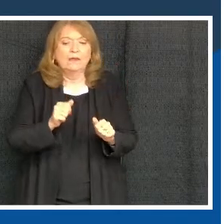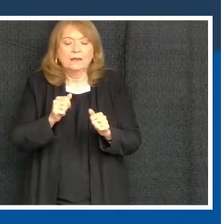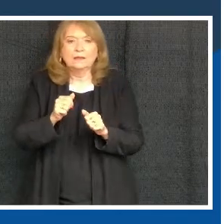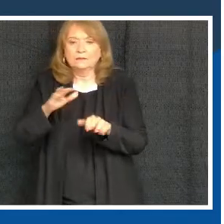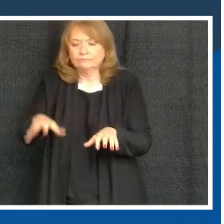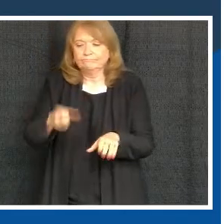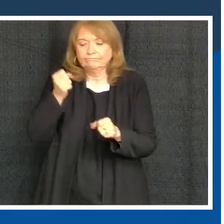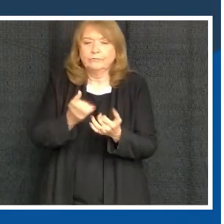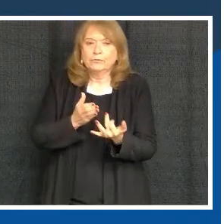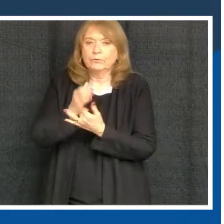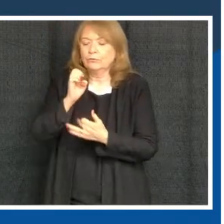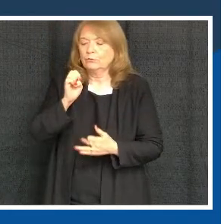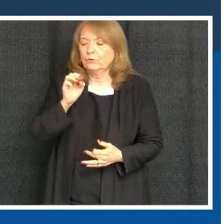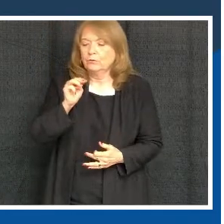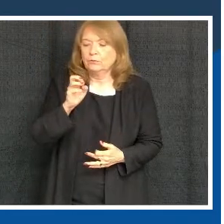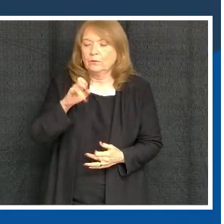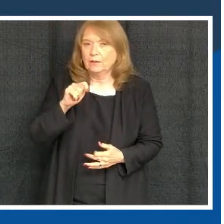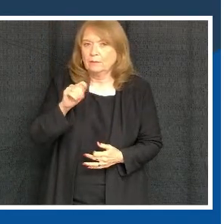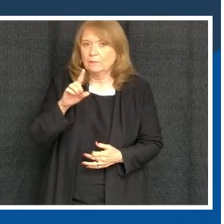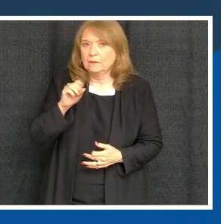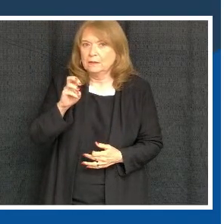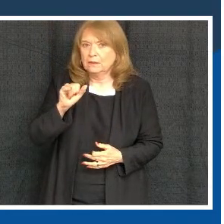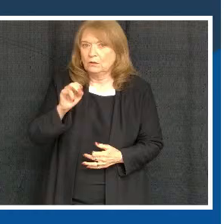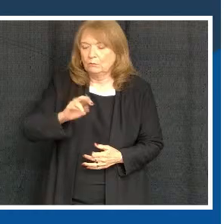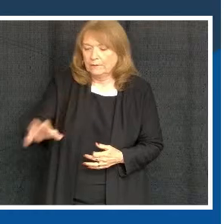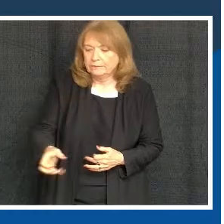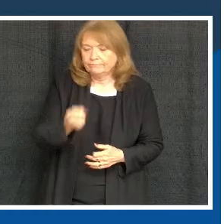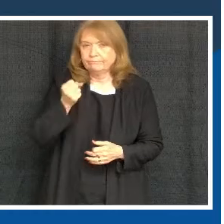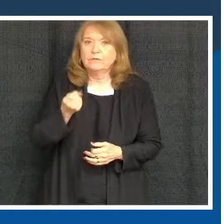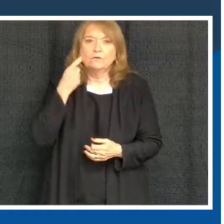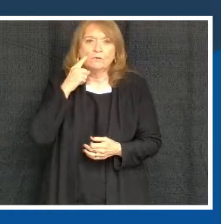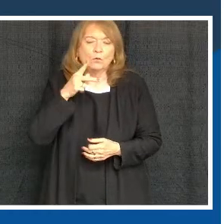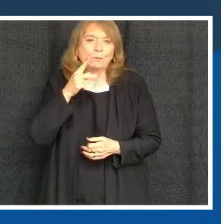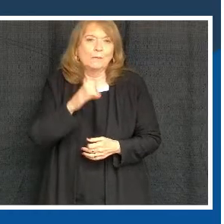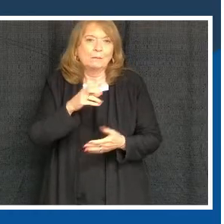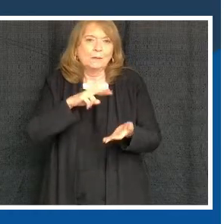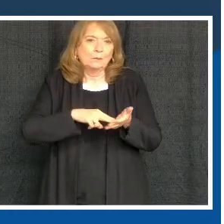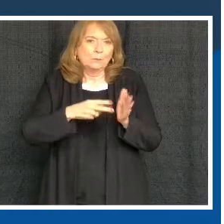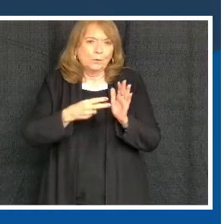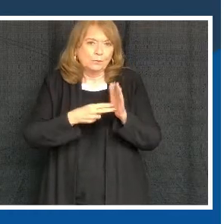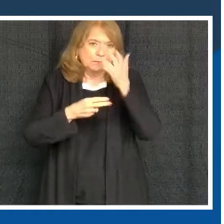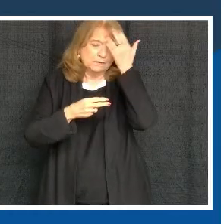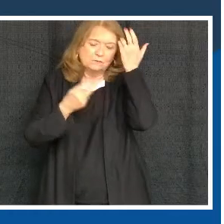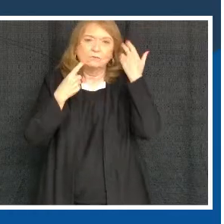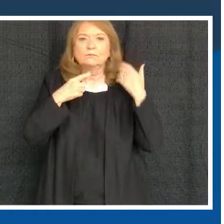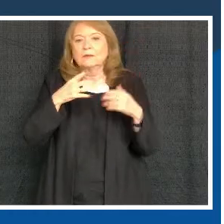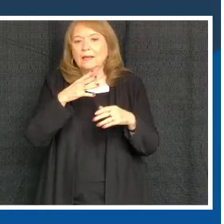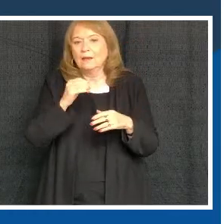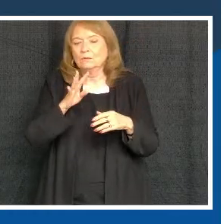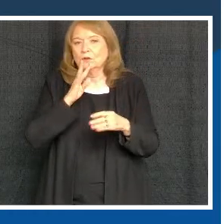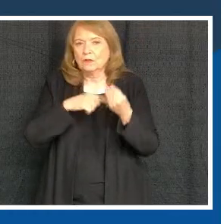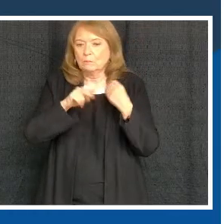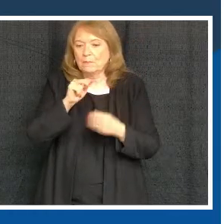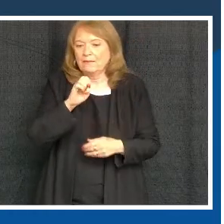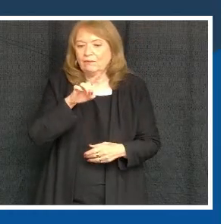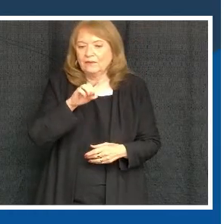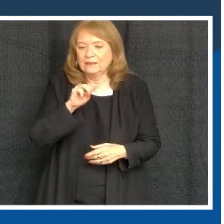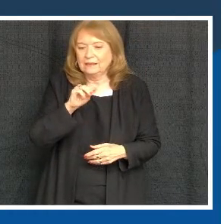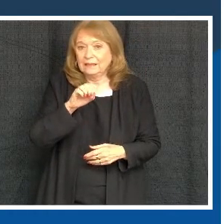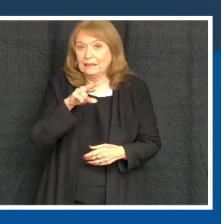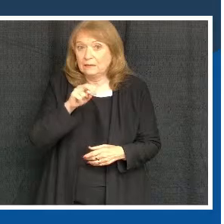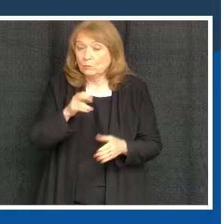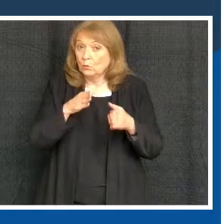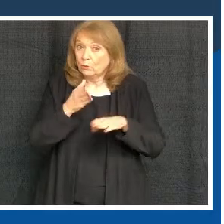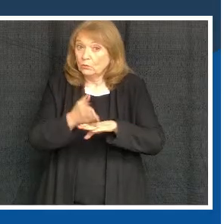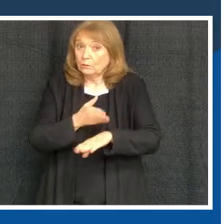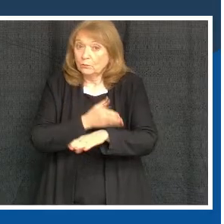use of eminent domain for the acquisition of property for a public purpose for the City of Clarksville Needmore Road Improvement Project.